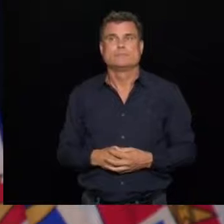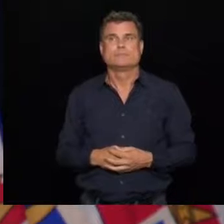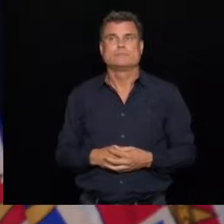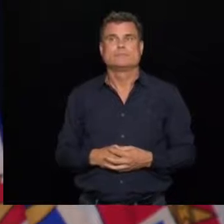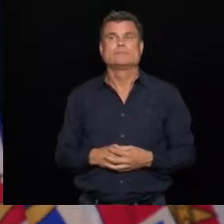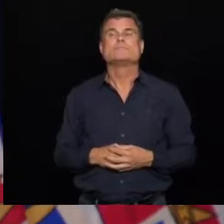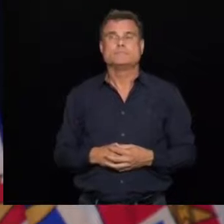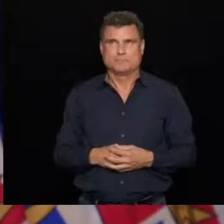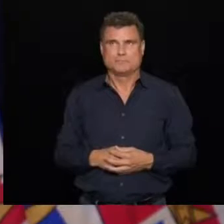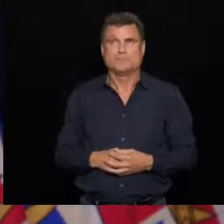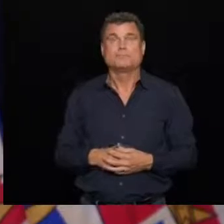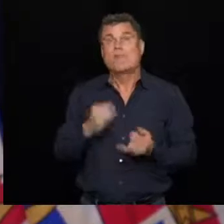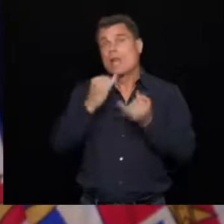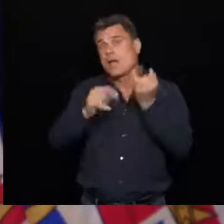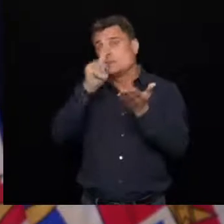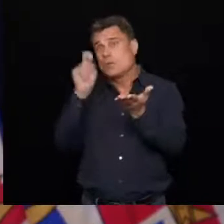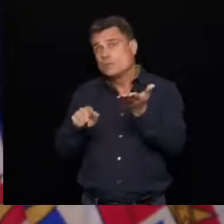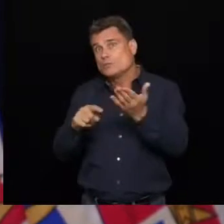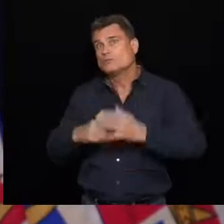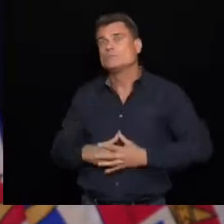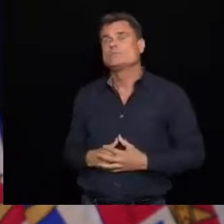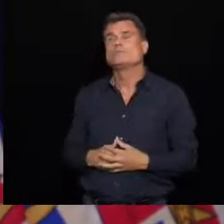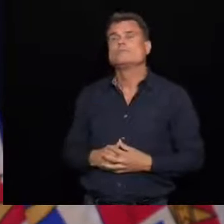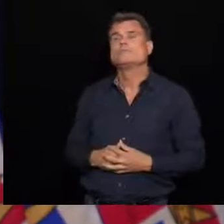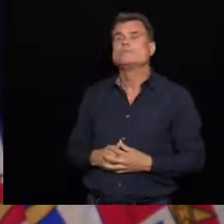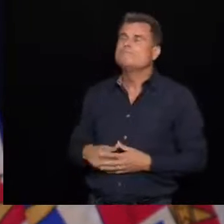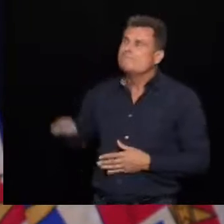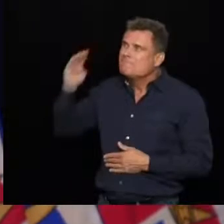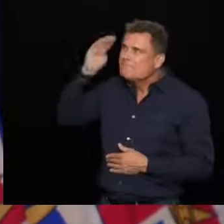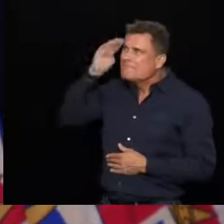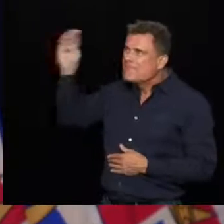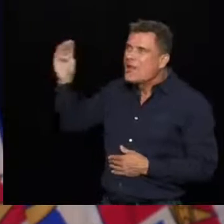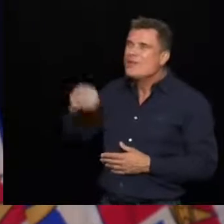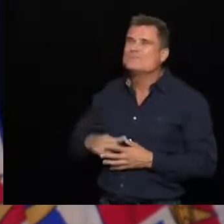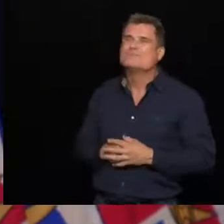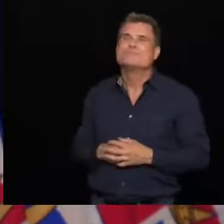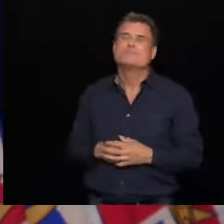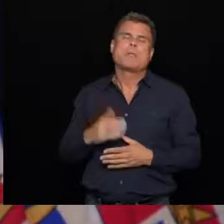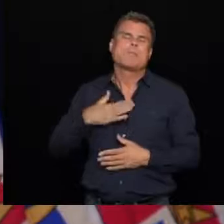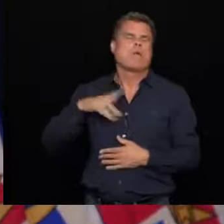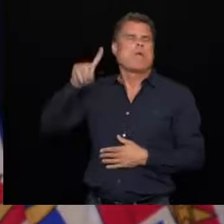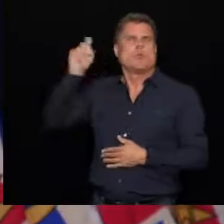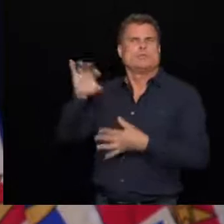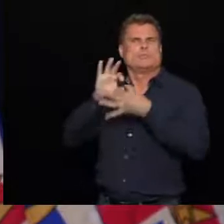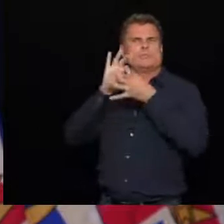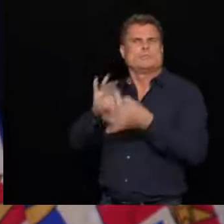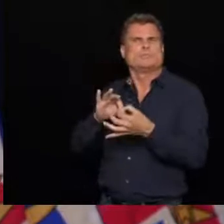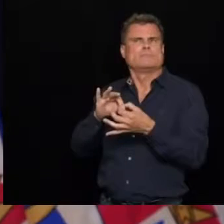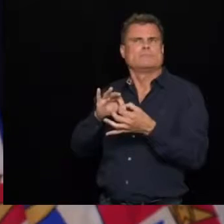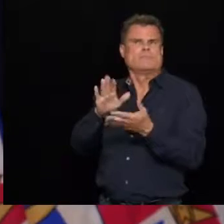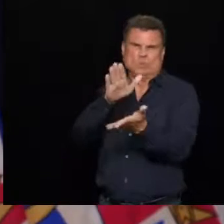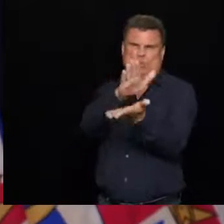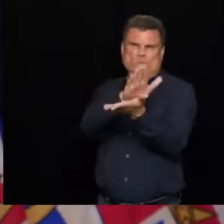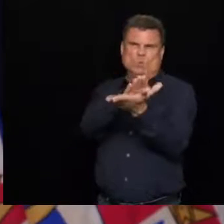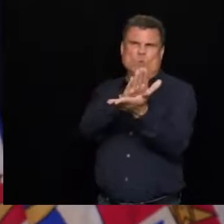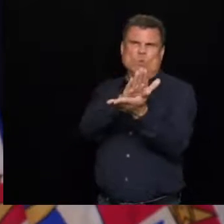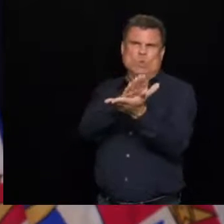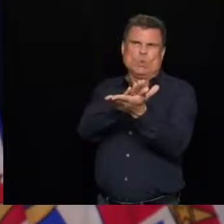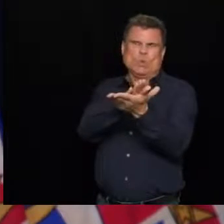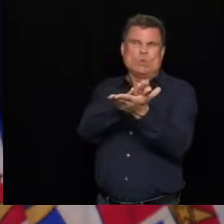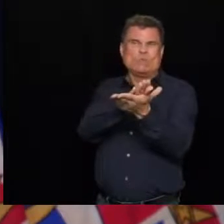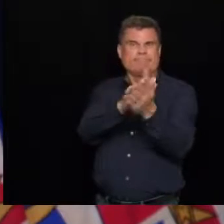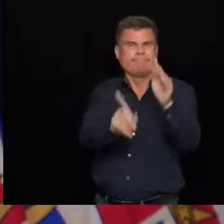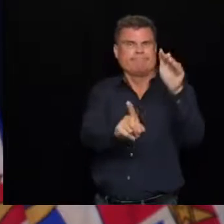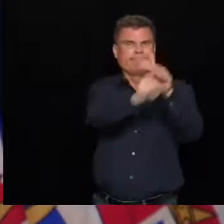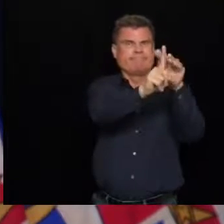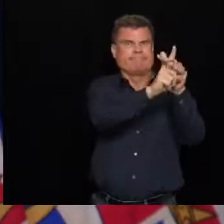Hi, Dr. Henry. My question is also about the school exposures and the public